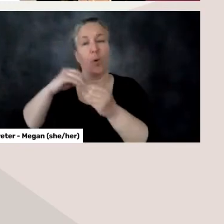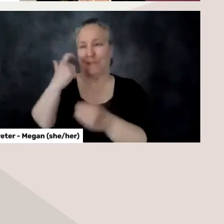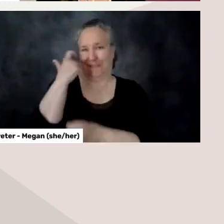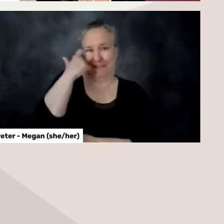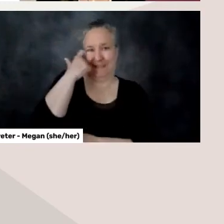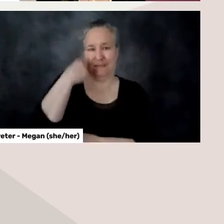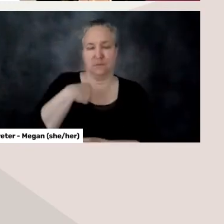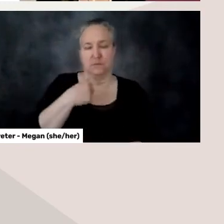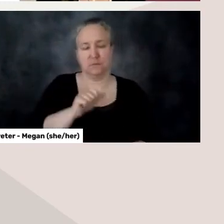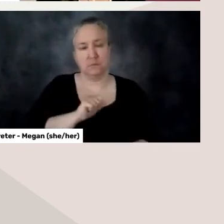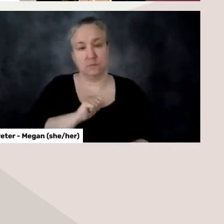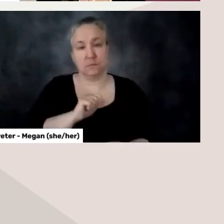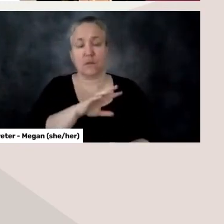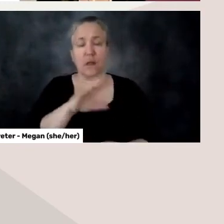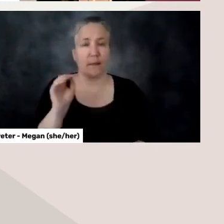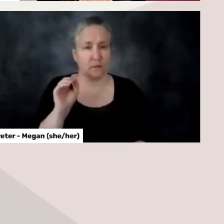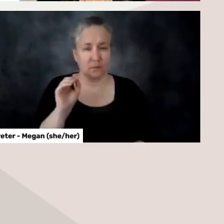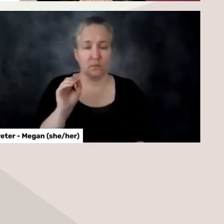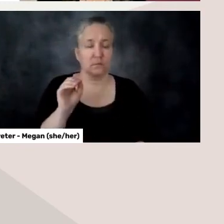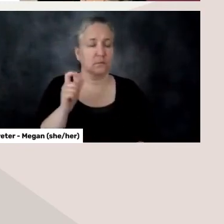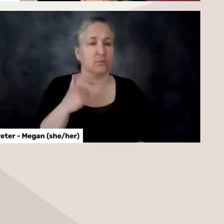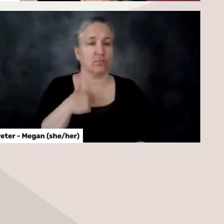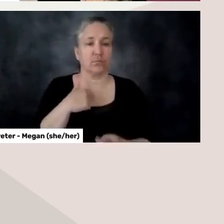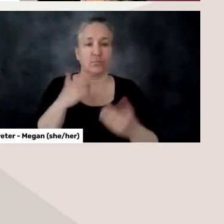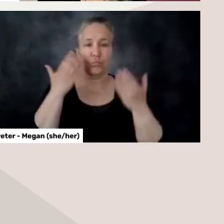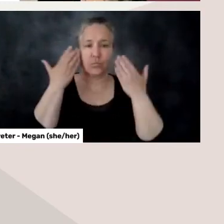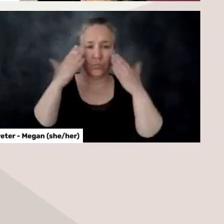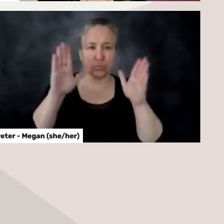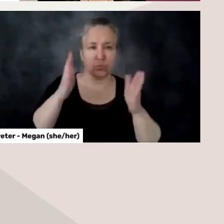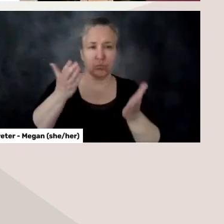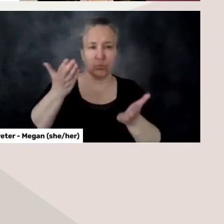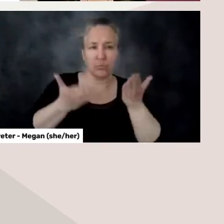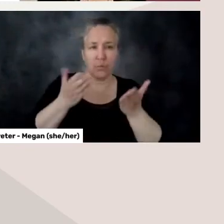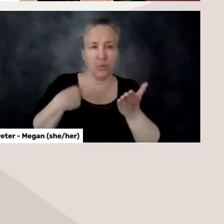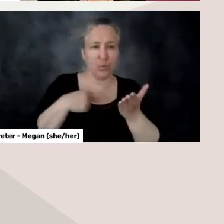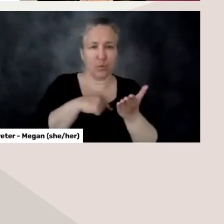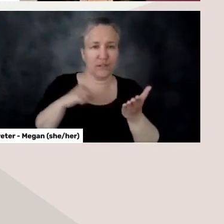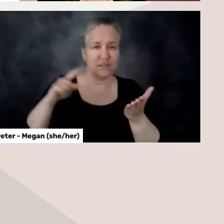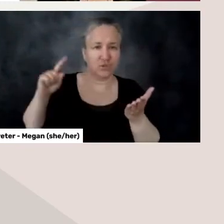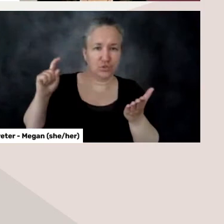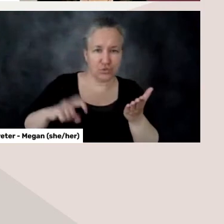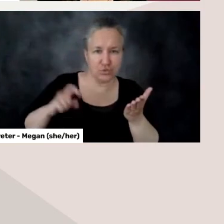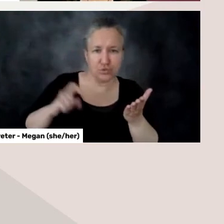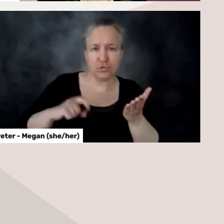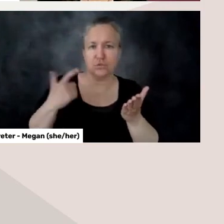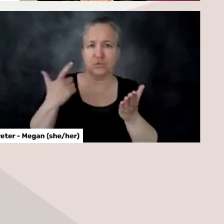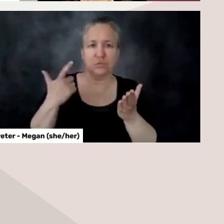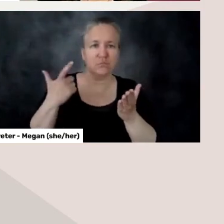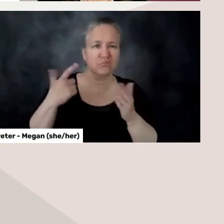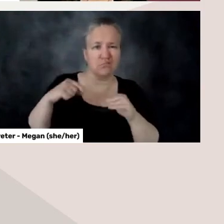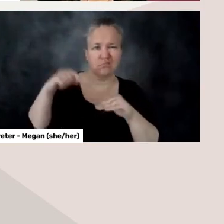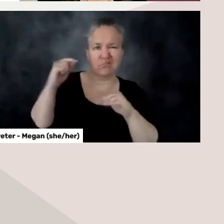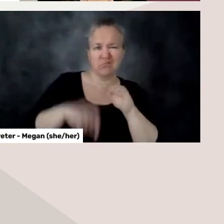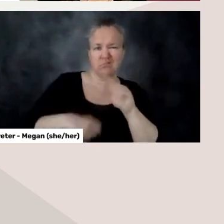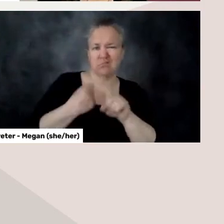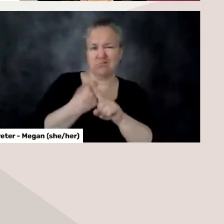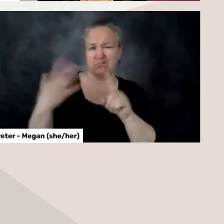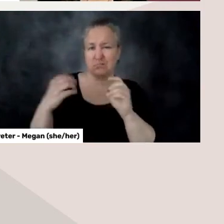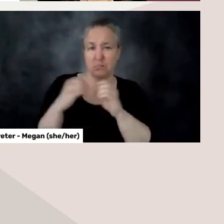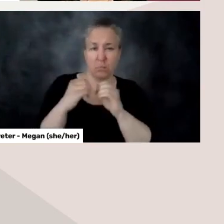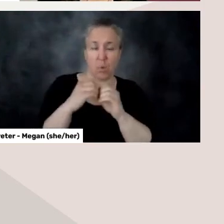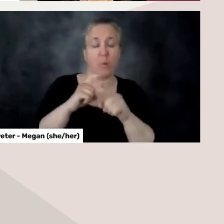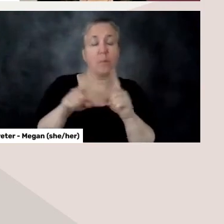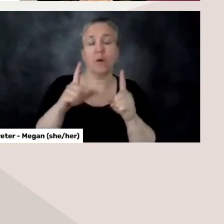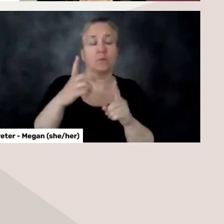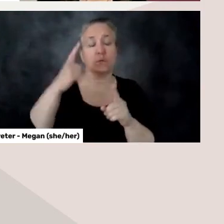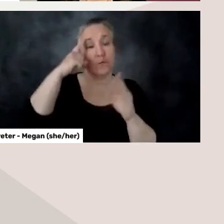recently. And I don't know if maybe we should go into more detail, but even so, if